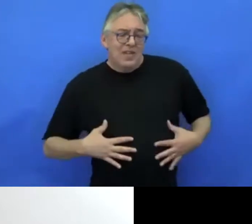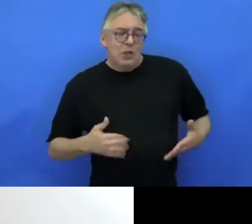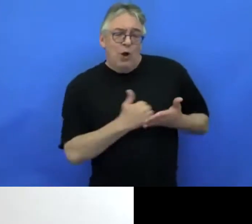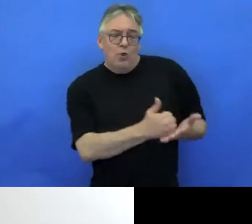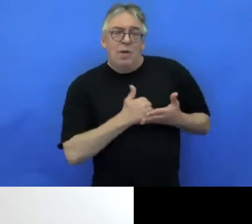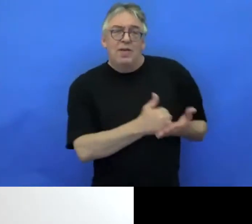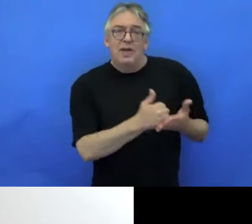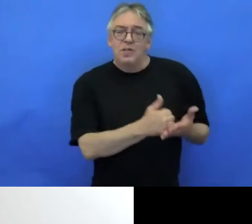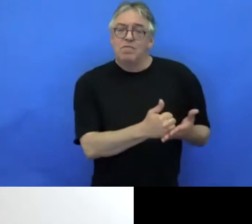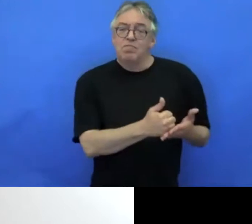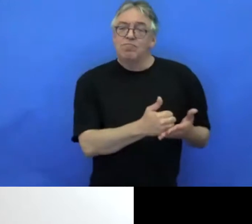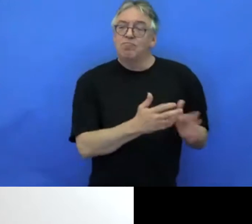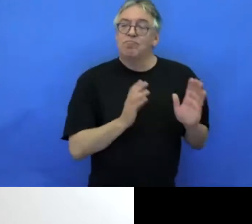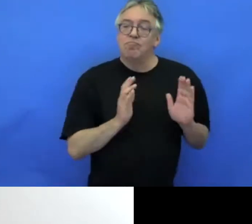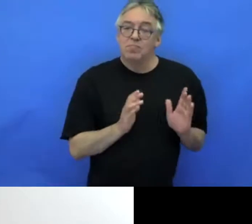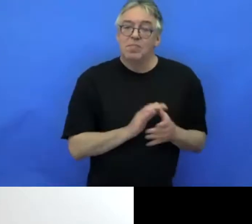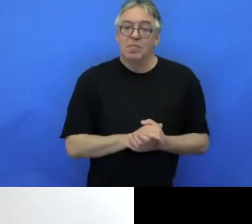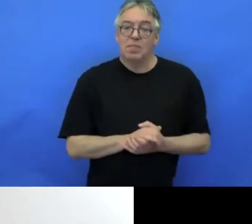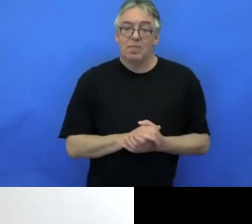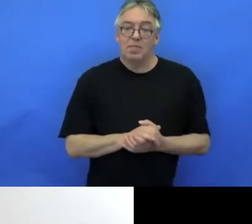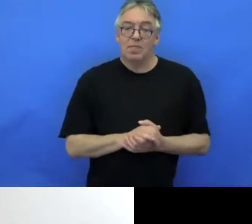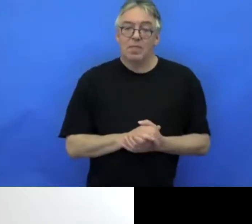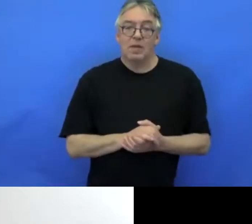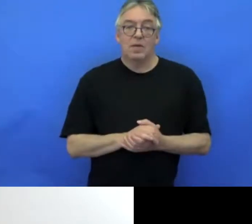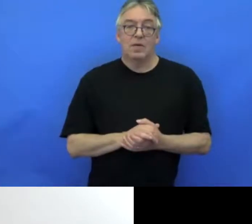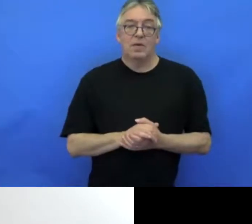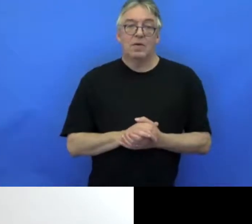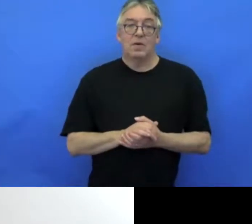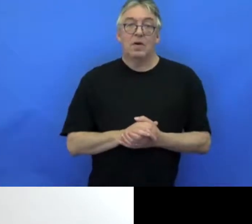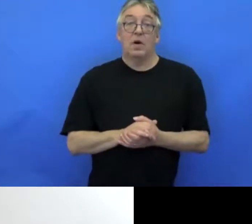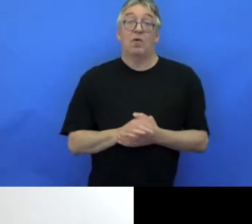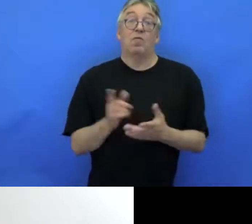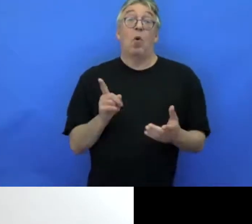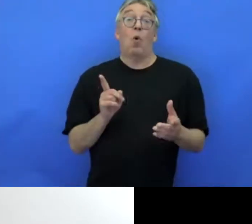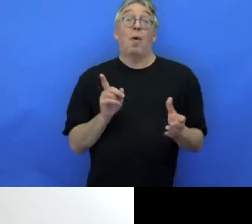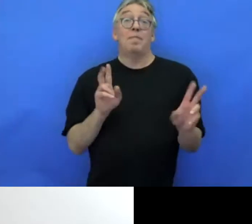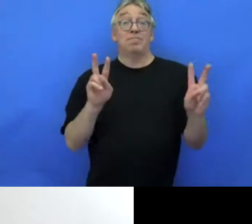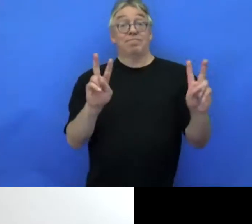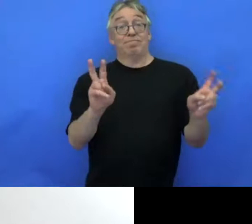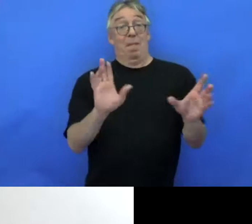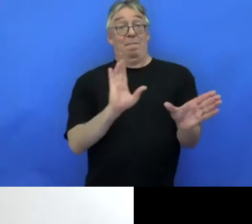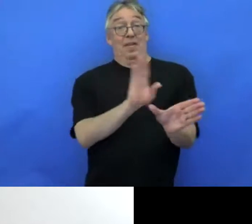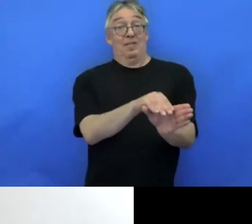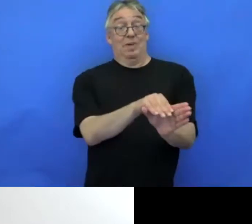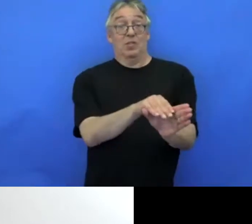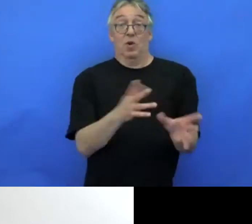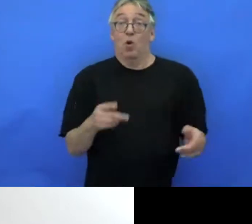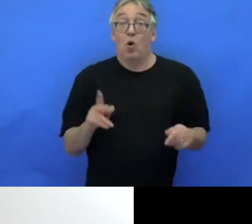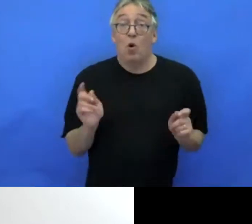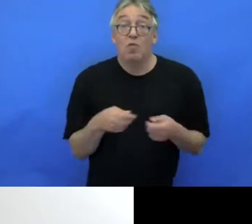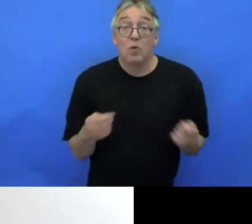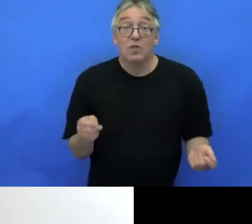And in as far as participation is concerned, of course, as an organization, we aim to implement this